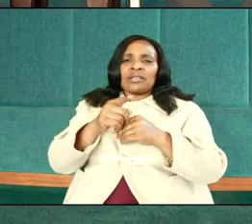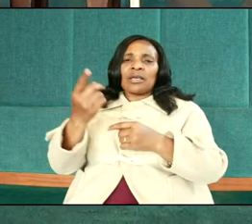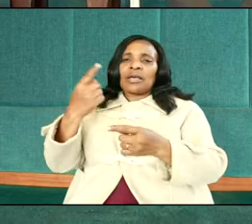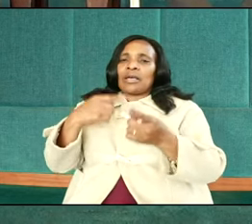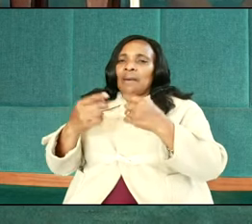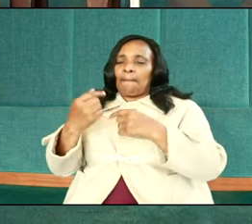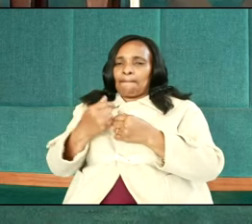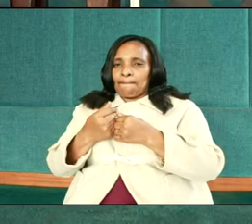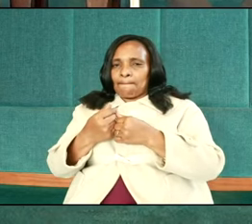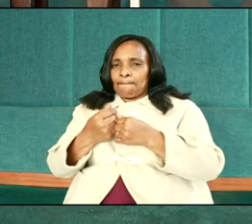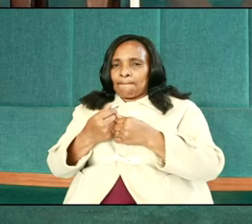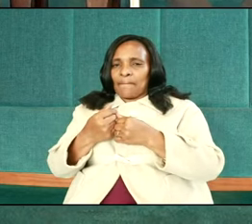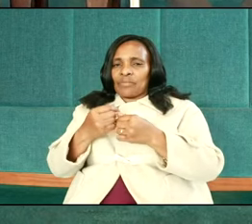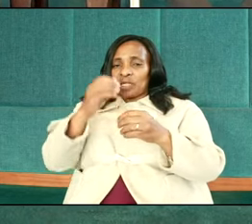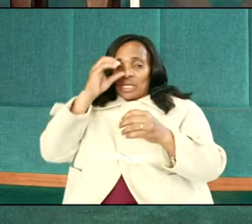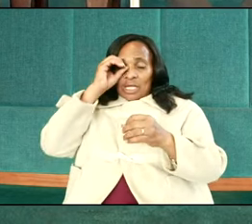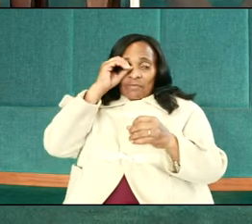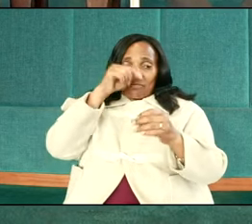As he's in this cave,